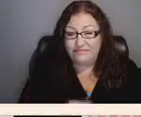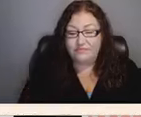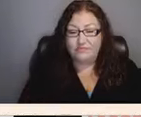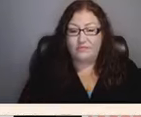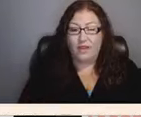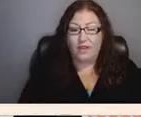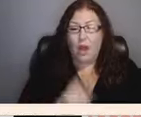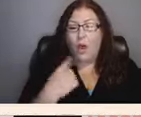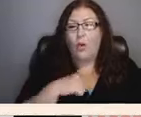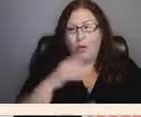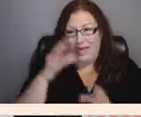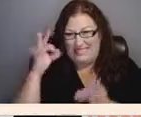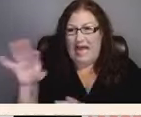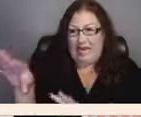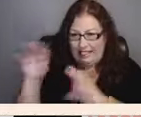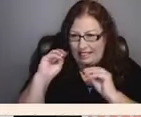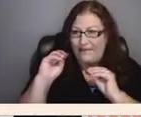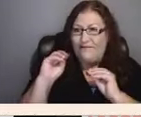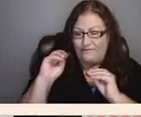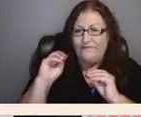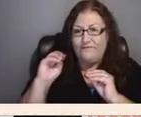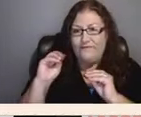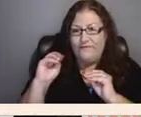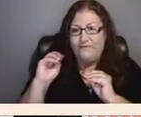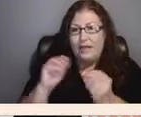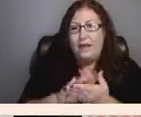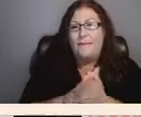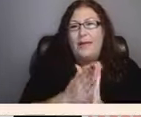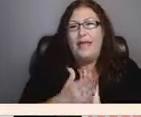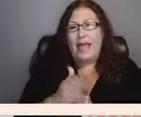to leave, it became like